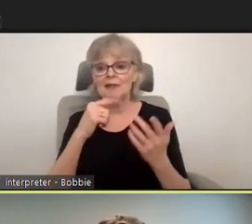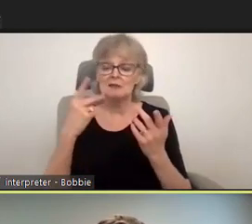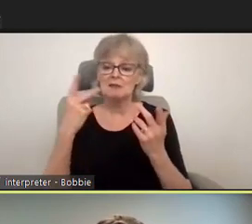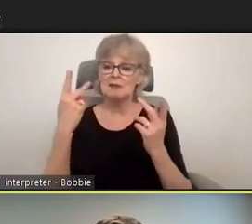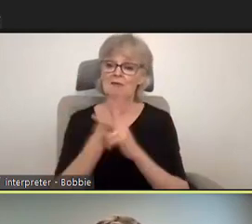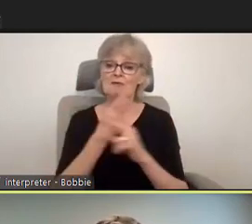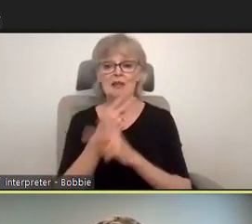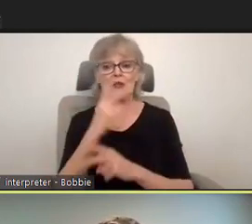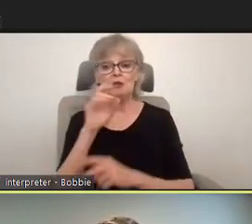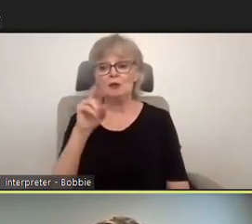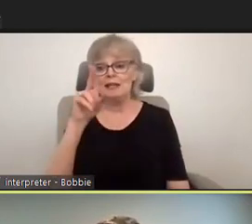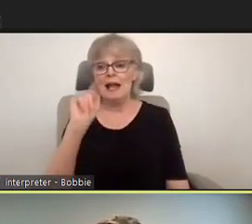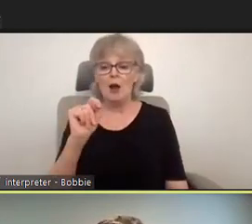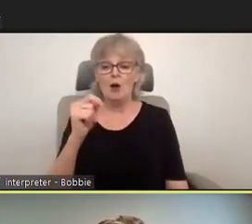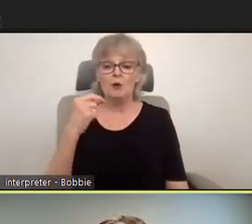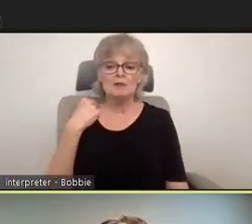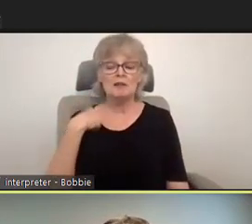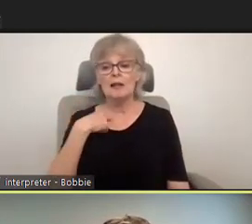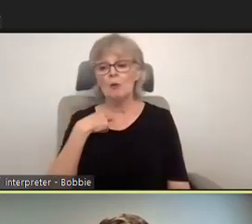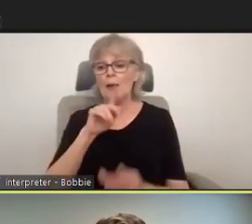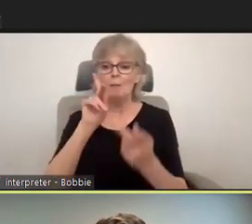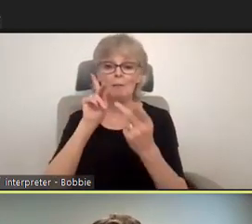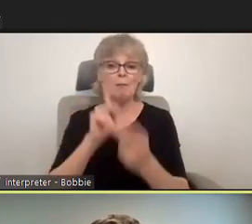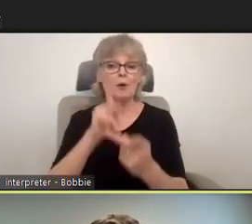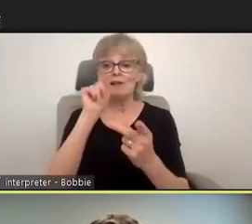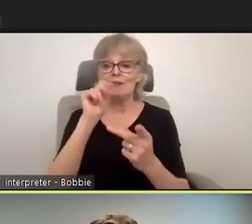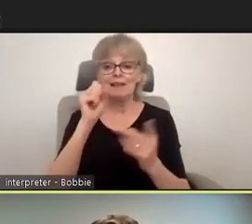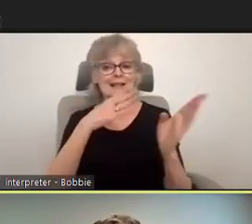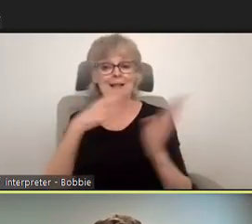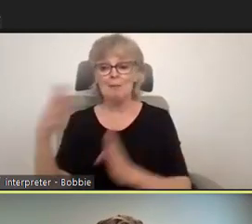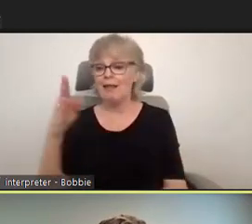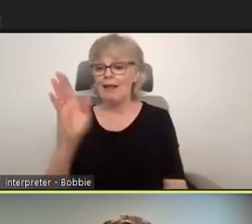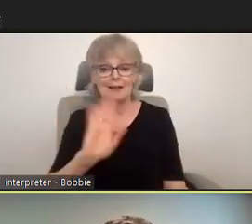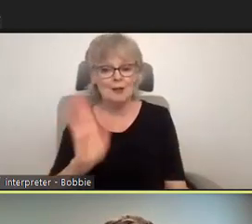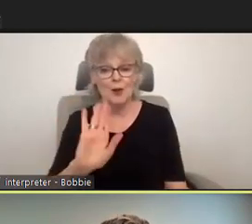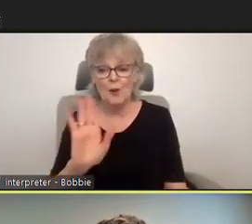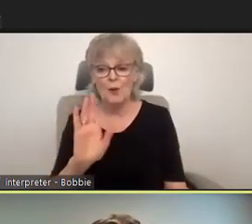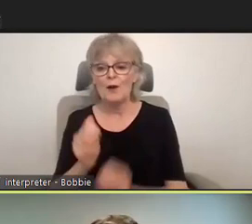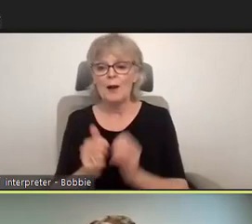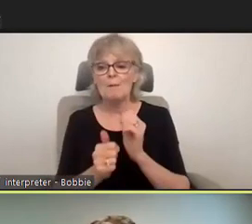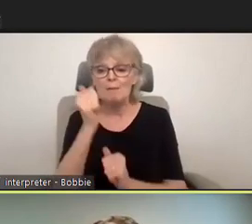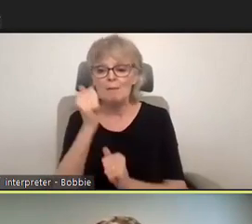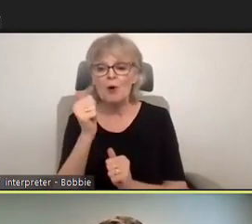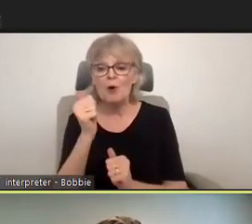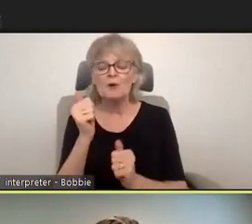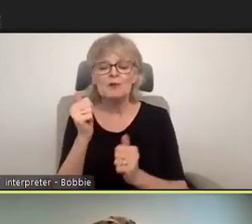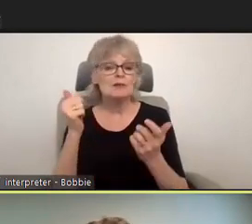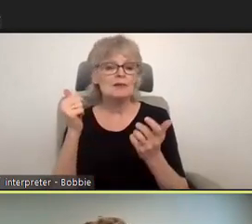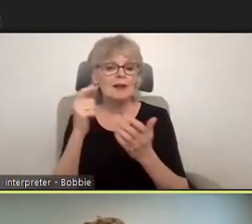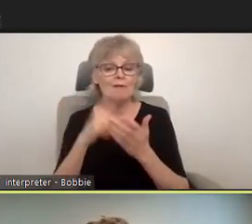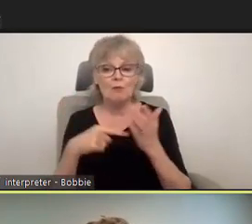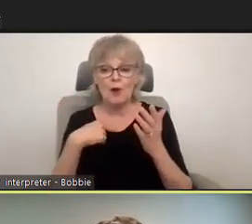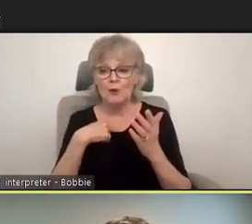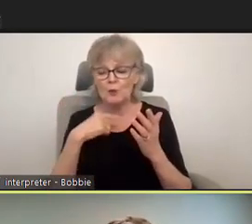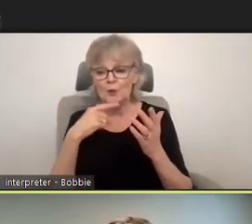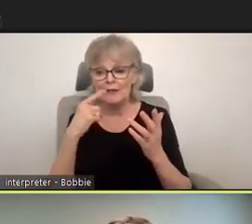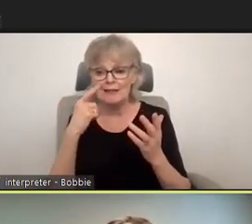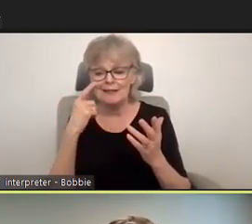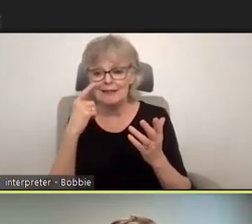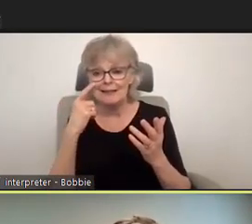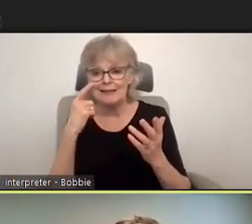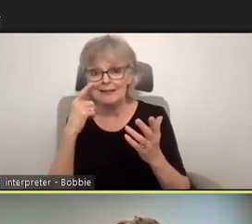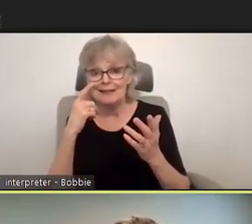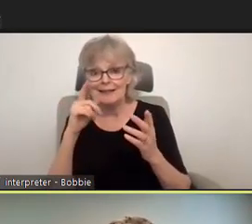these things or it went perfectly as planned. In fact, most of these things we're only seeing and discovering after the fact, now that